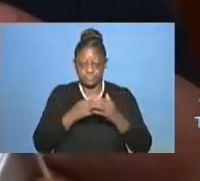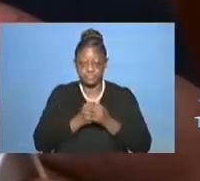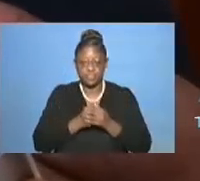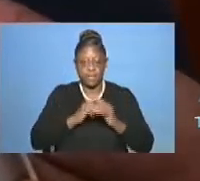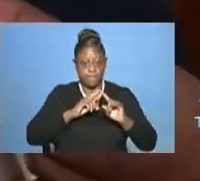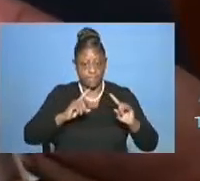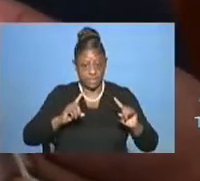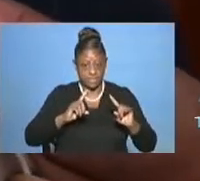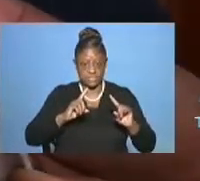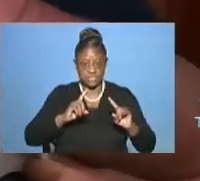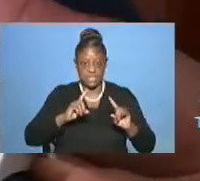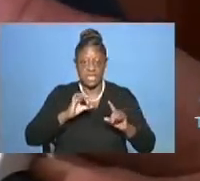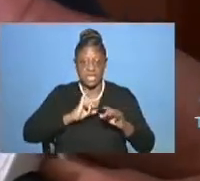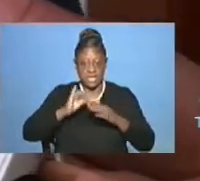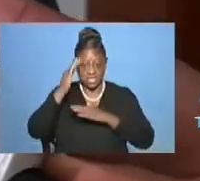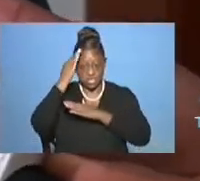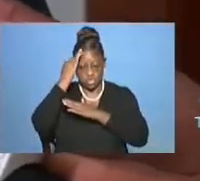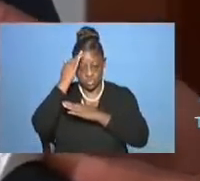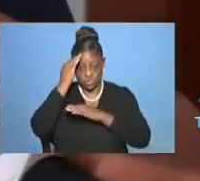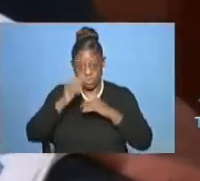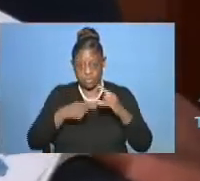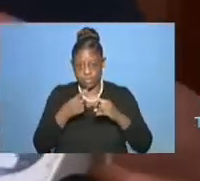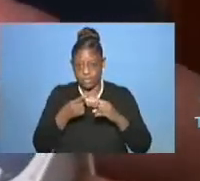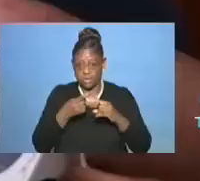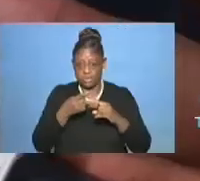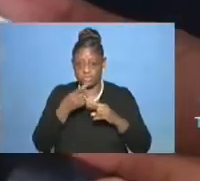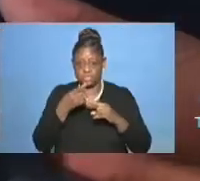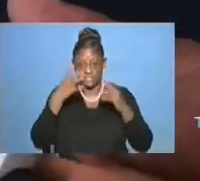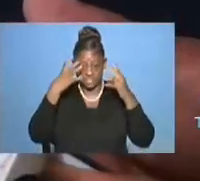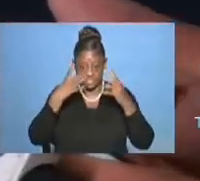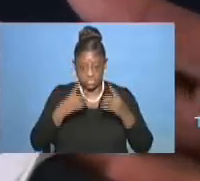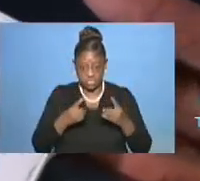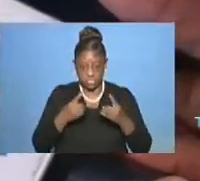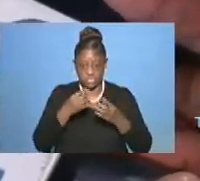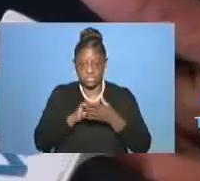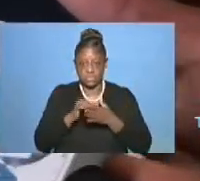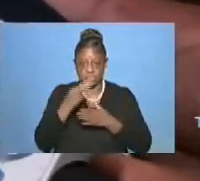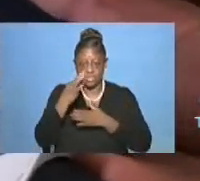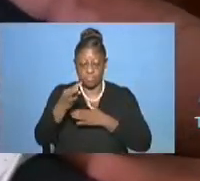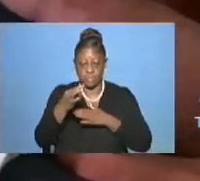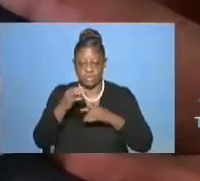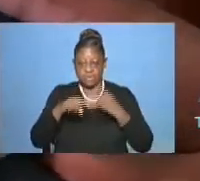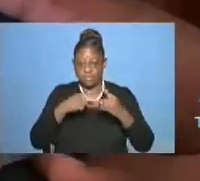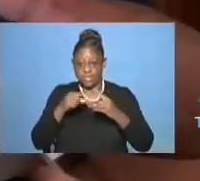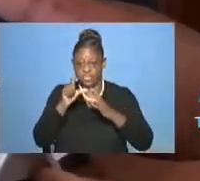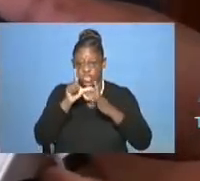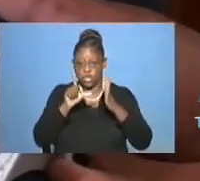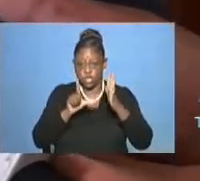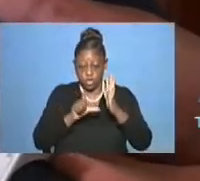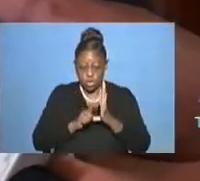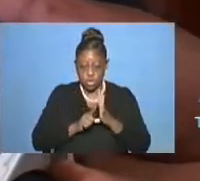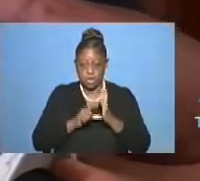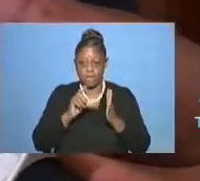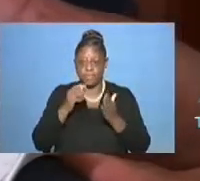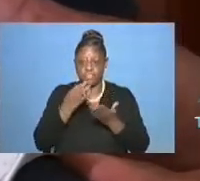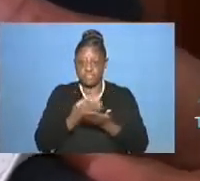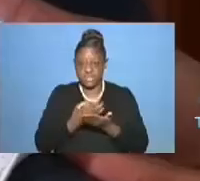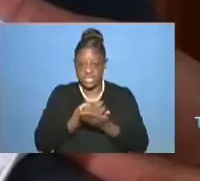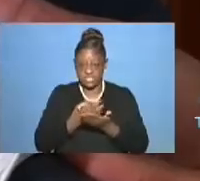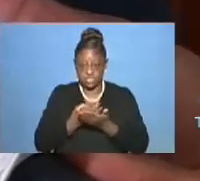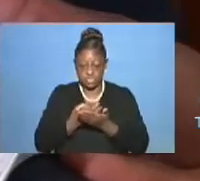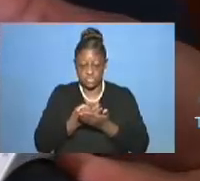tell you, though, that I am confident about the regulators. I'm confident about the laws governing financial services in the